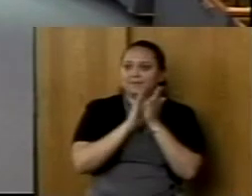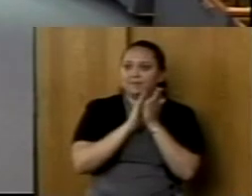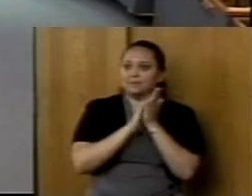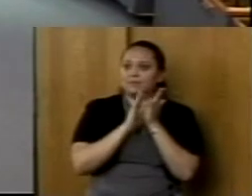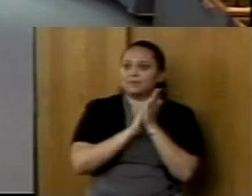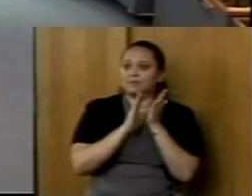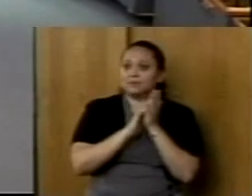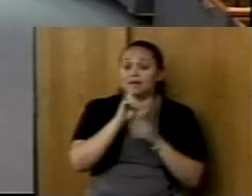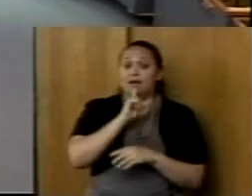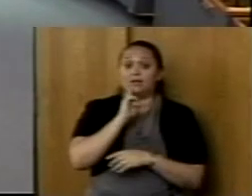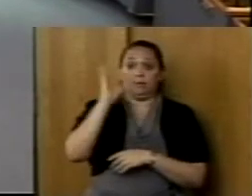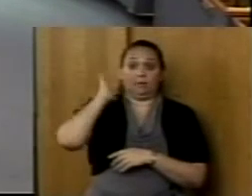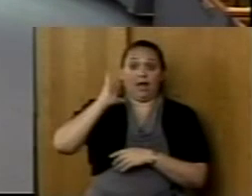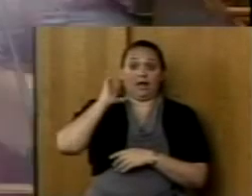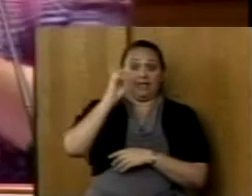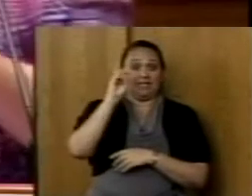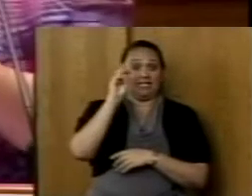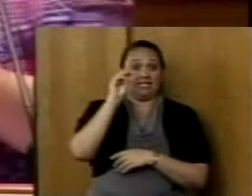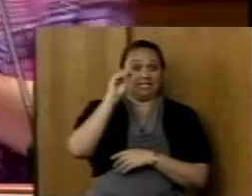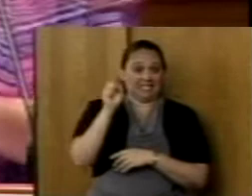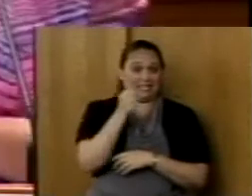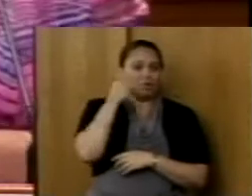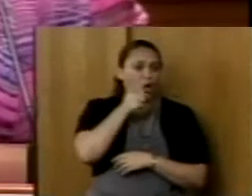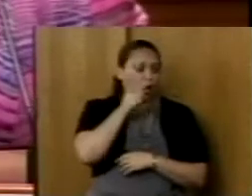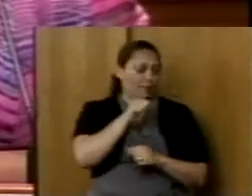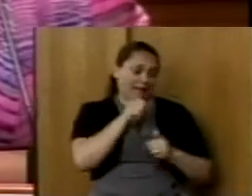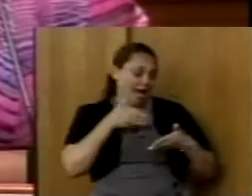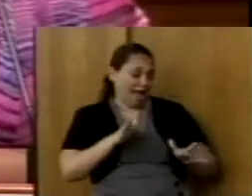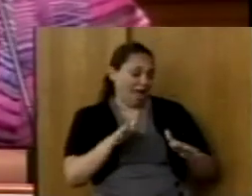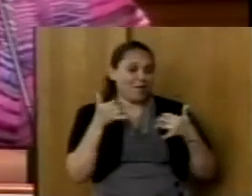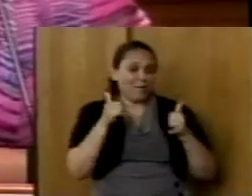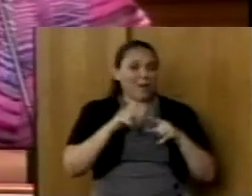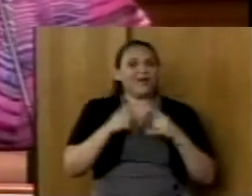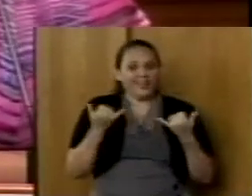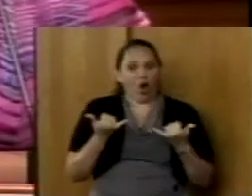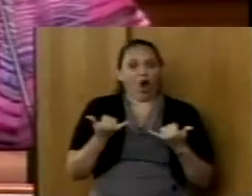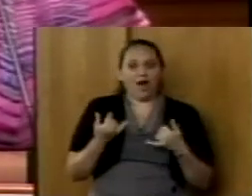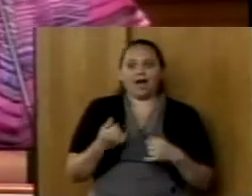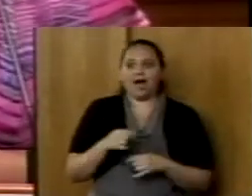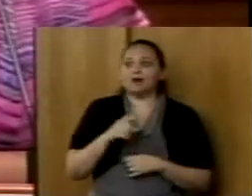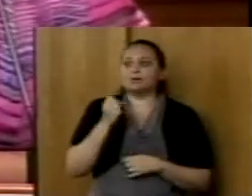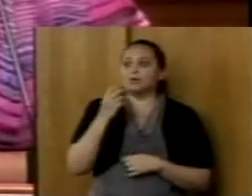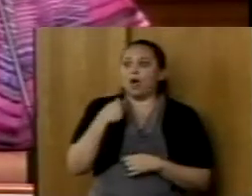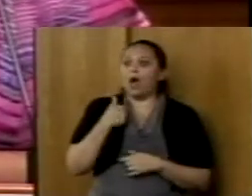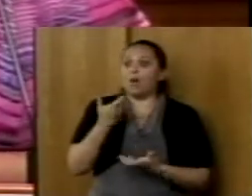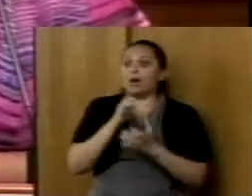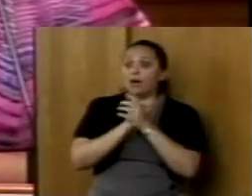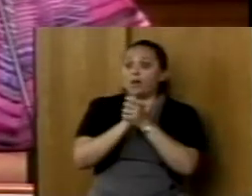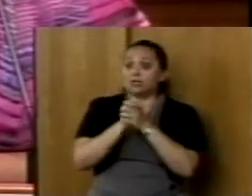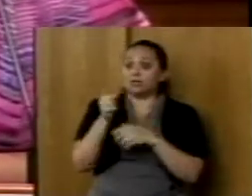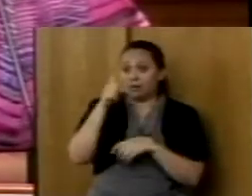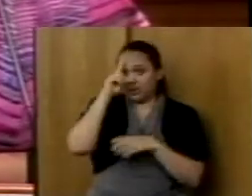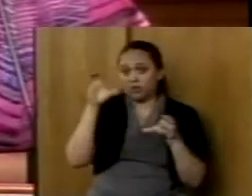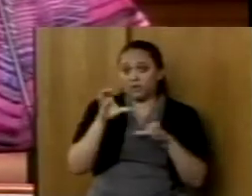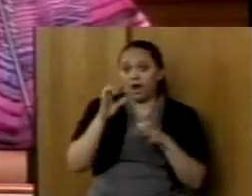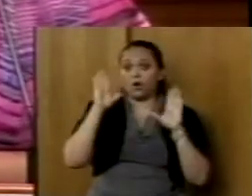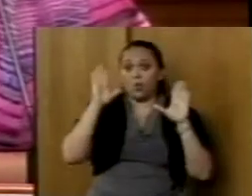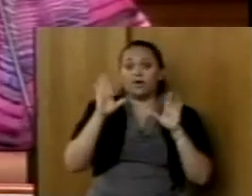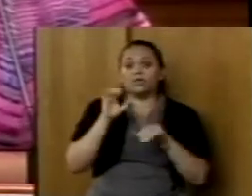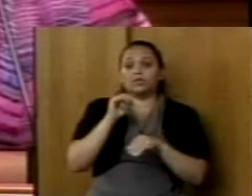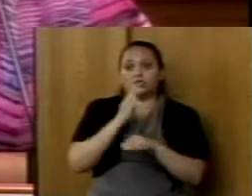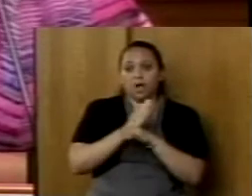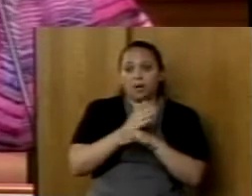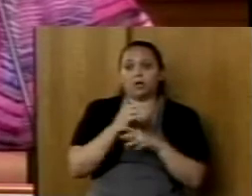Unfortunately, back in the 60s, girls were not allowed to play, but they are now. So I want to congratulate you Thank you. because you've done a wonderful job and